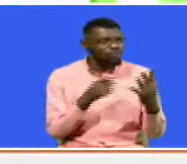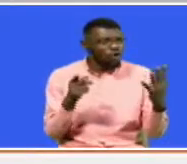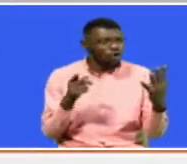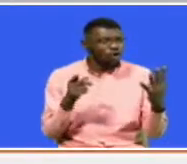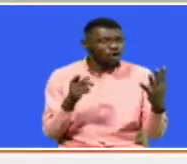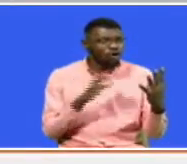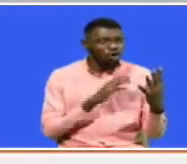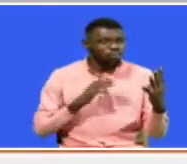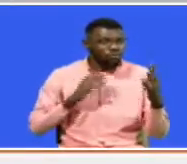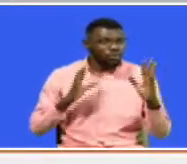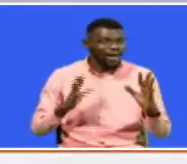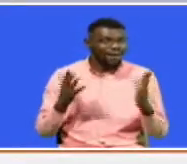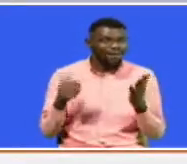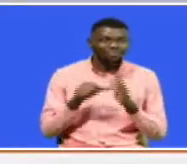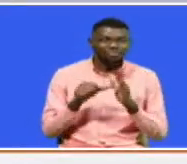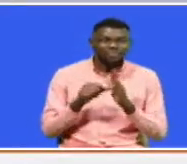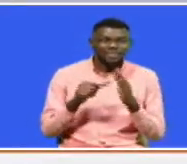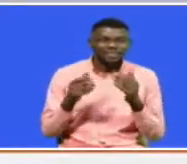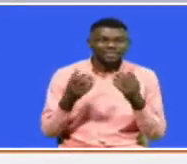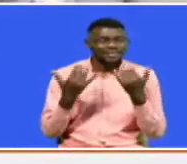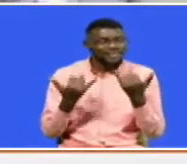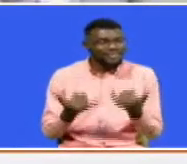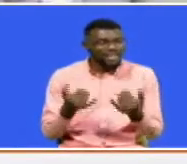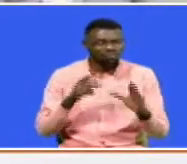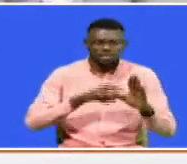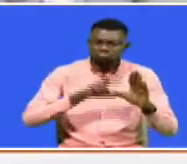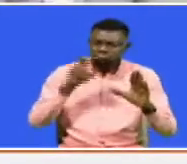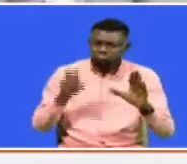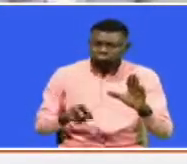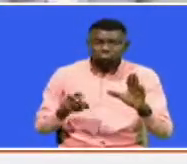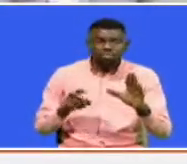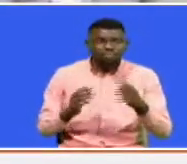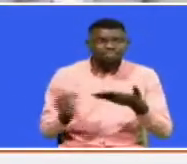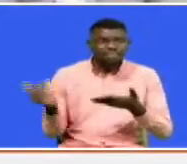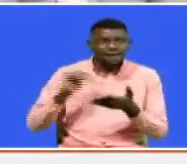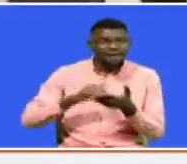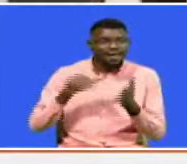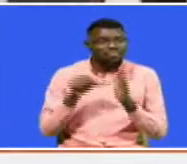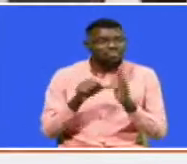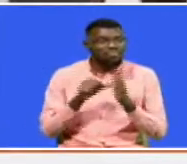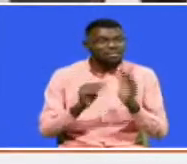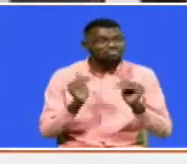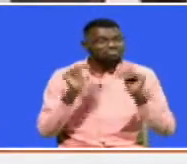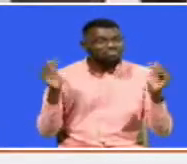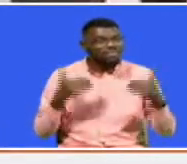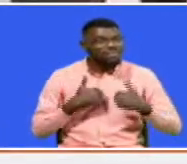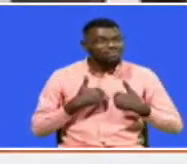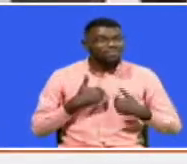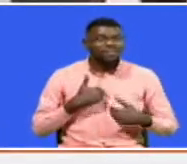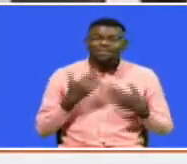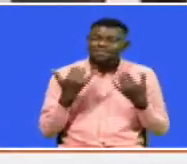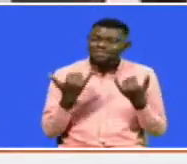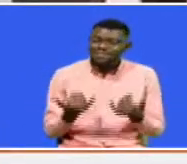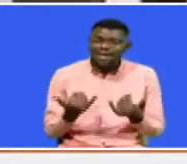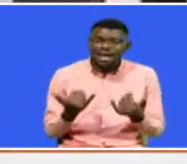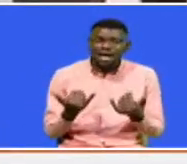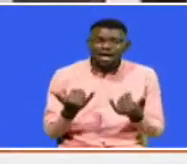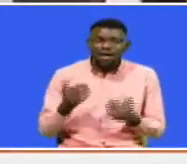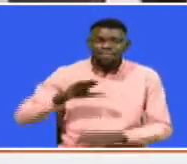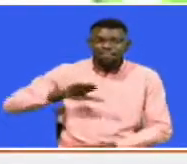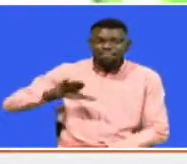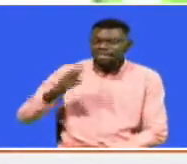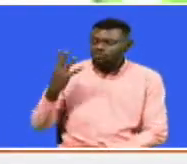IEBC a few years back of a commissioner's resignation is once again in the offing. The commission now having only